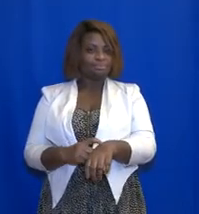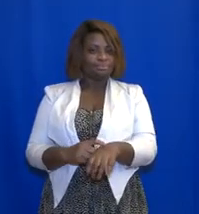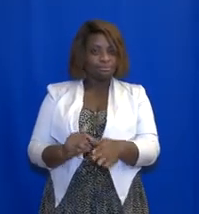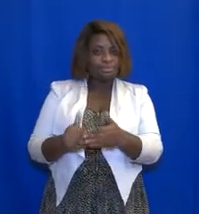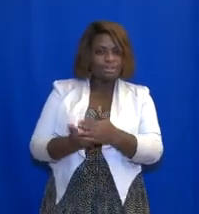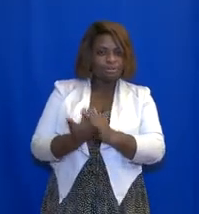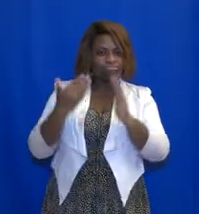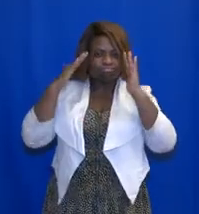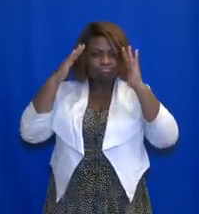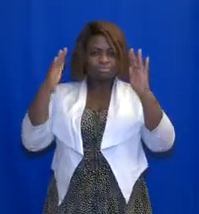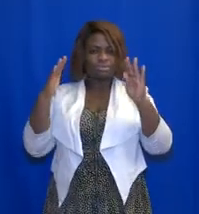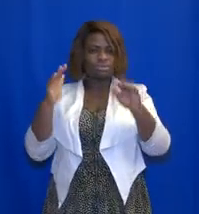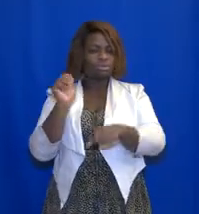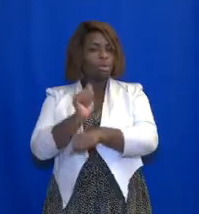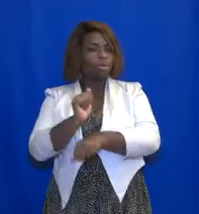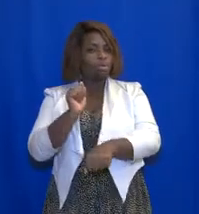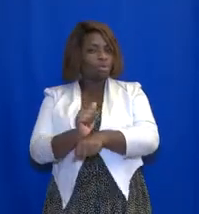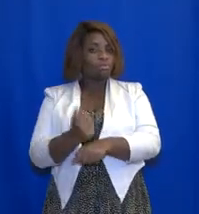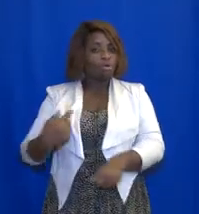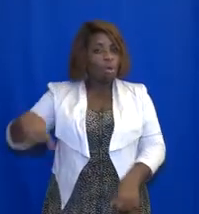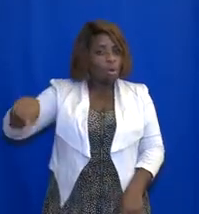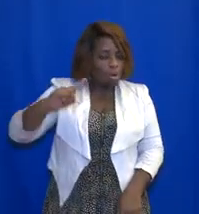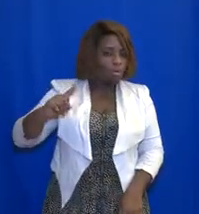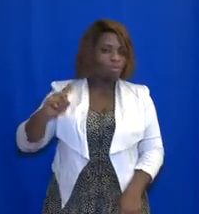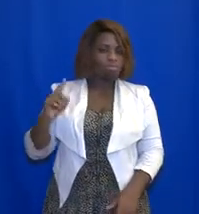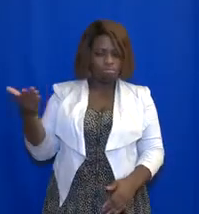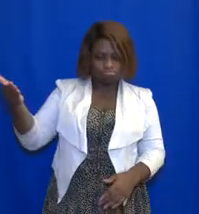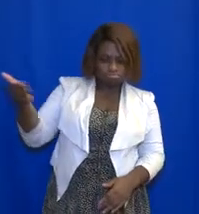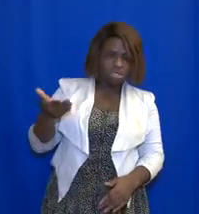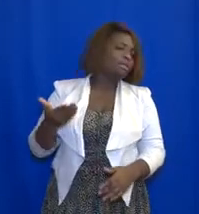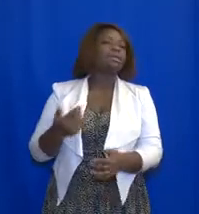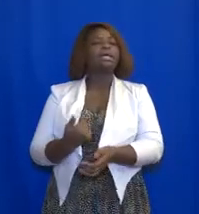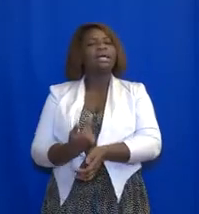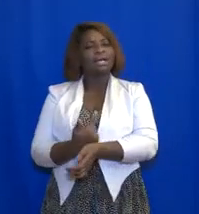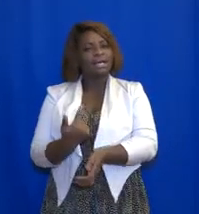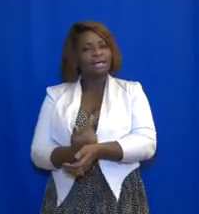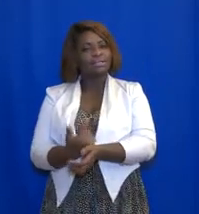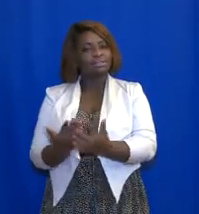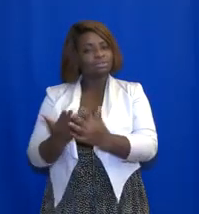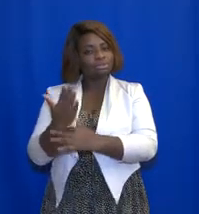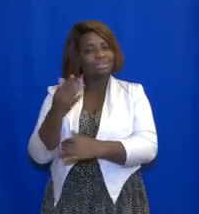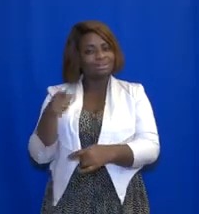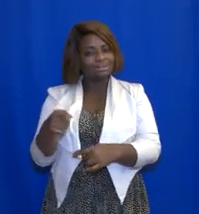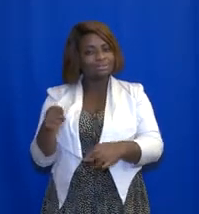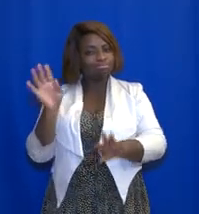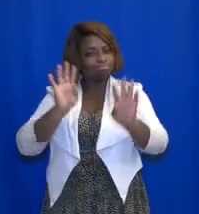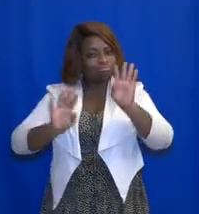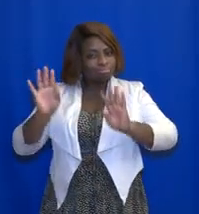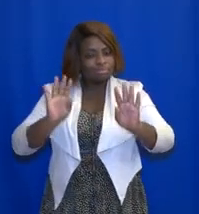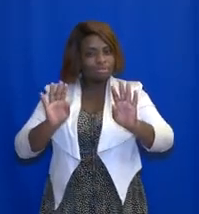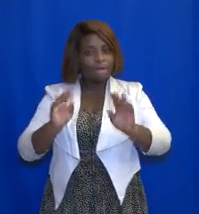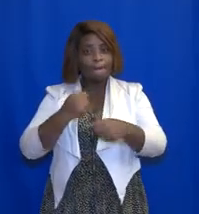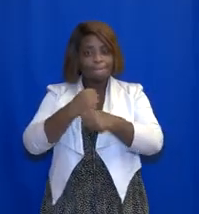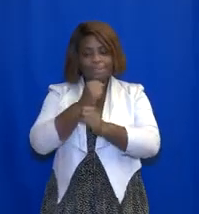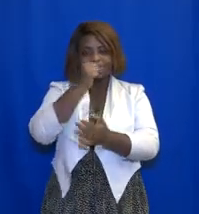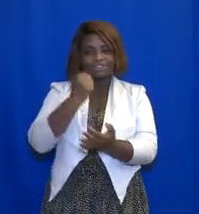Determination in my work for all of you, bringing Ghana through this crisis and beyond, and making sure